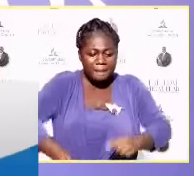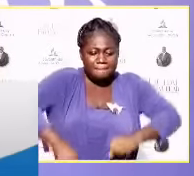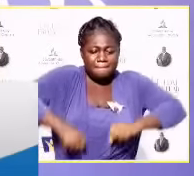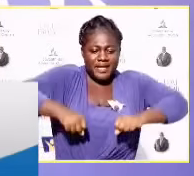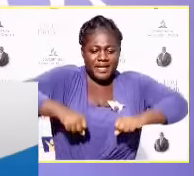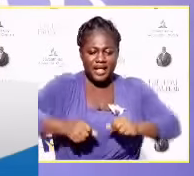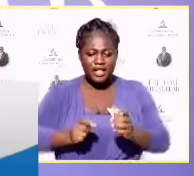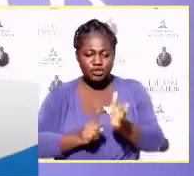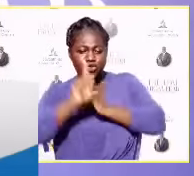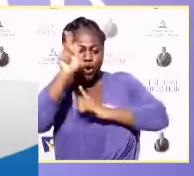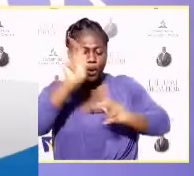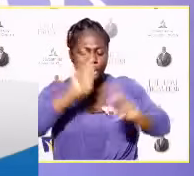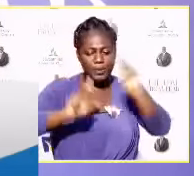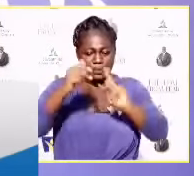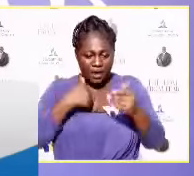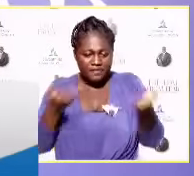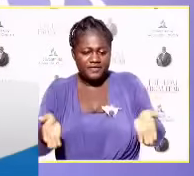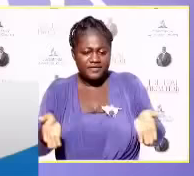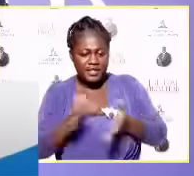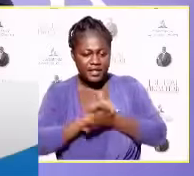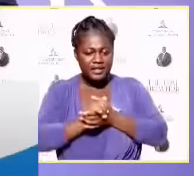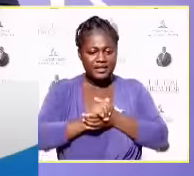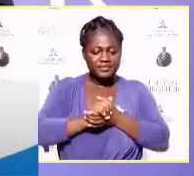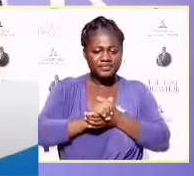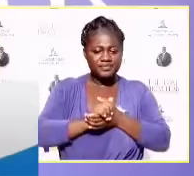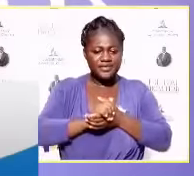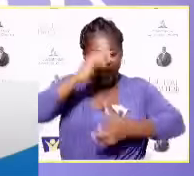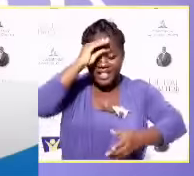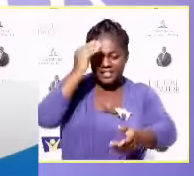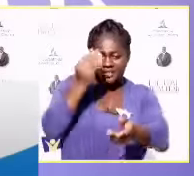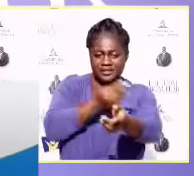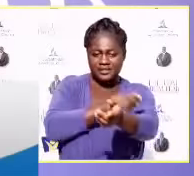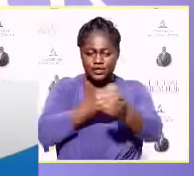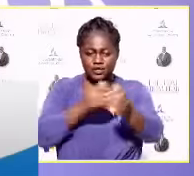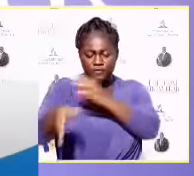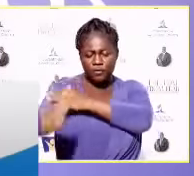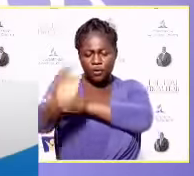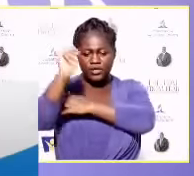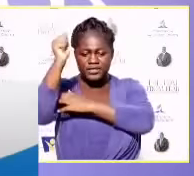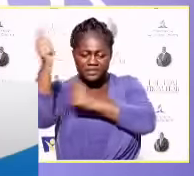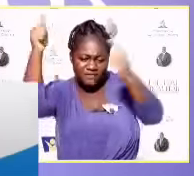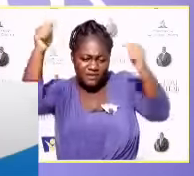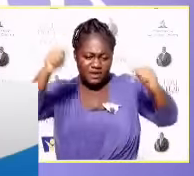And also after that, when the sons of God came in unto the daughters of men,